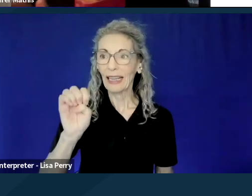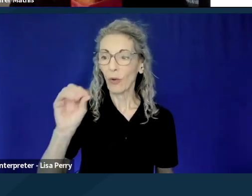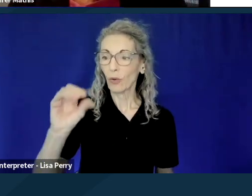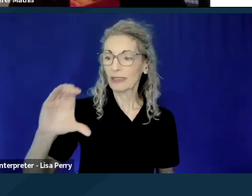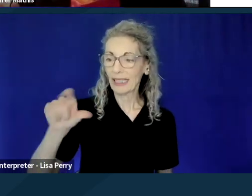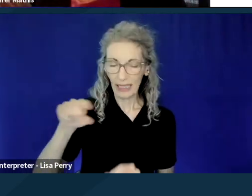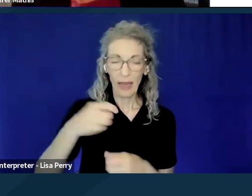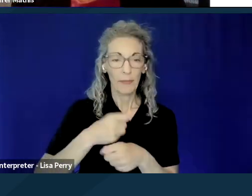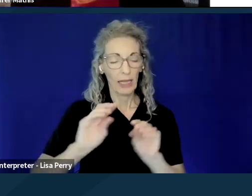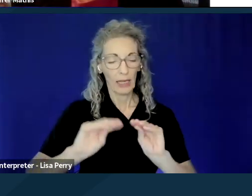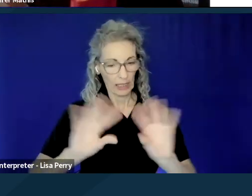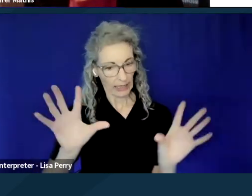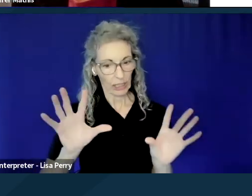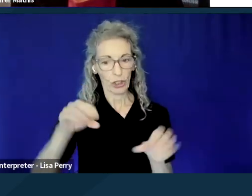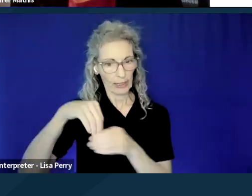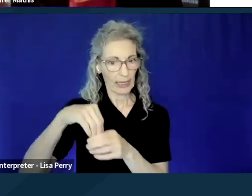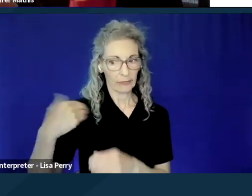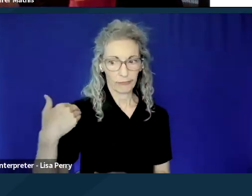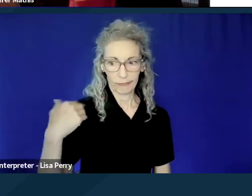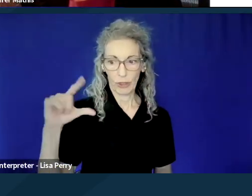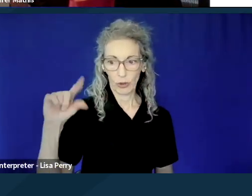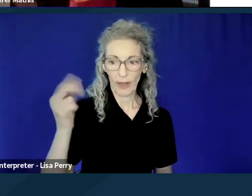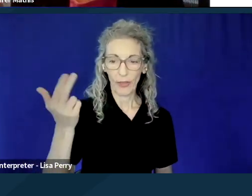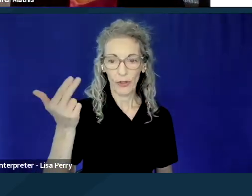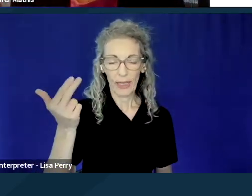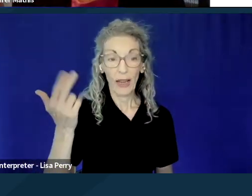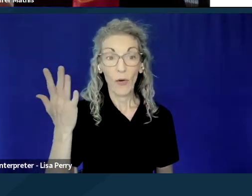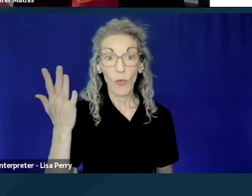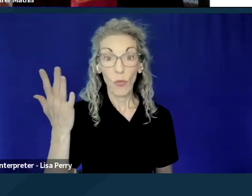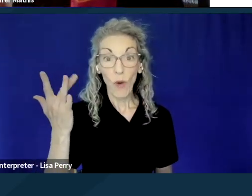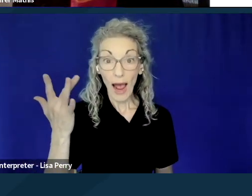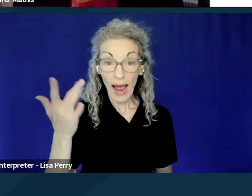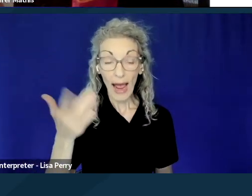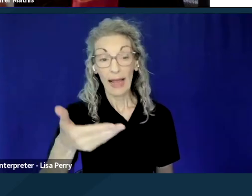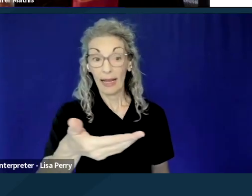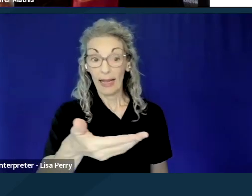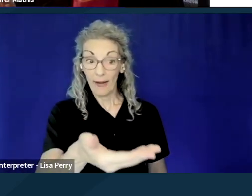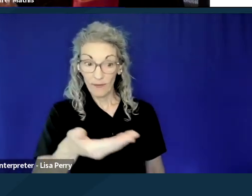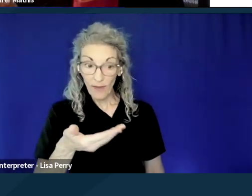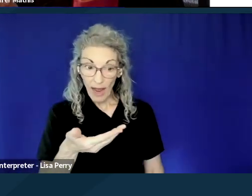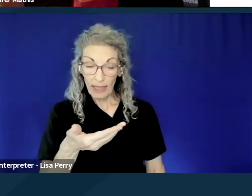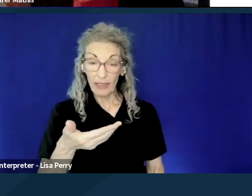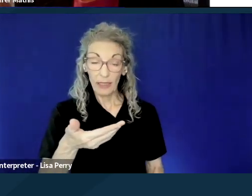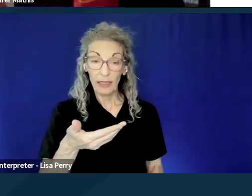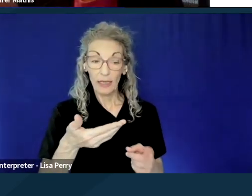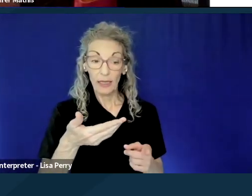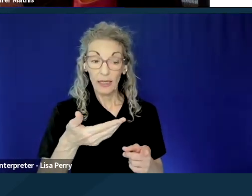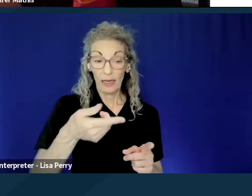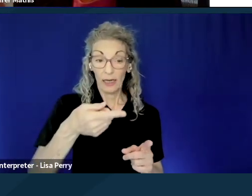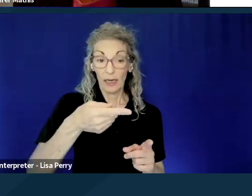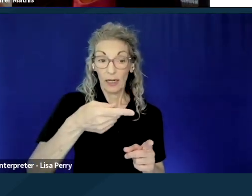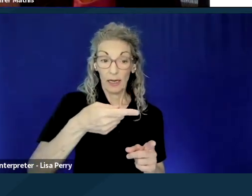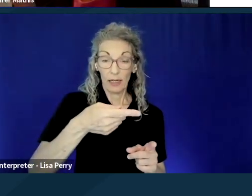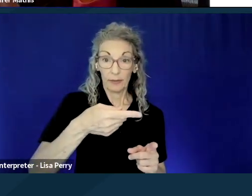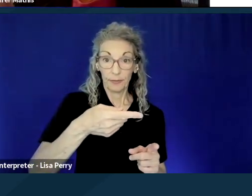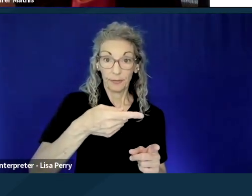clear in 2013 why inviting contractors, I'm sorry, inviting